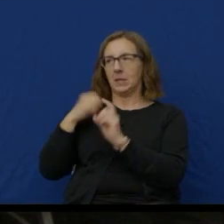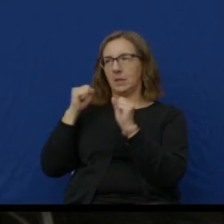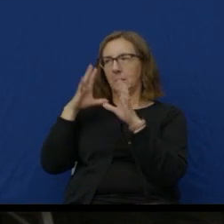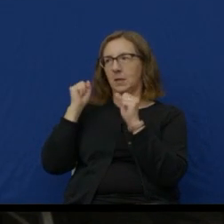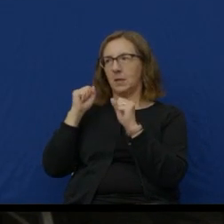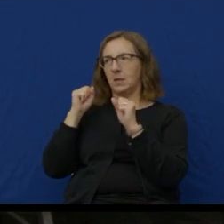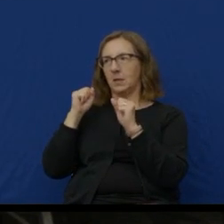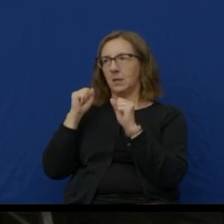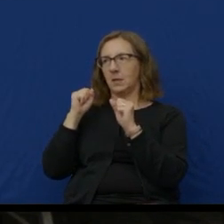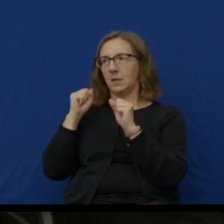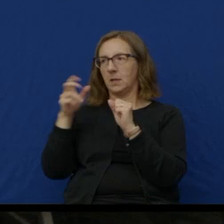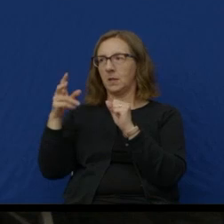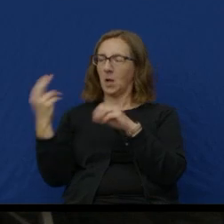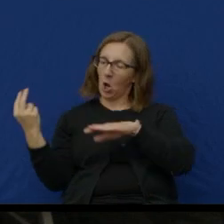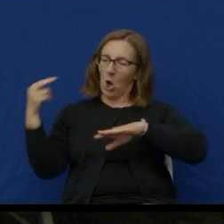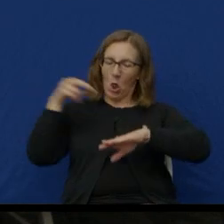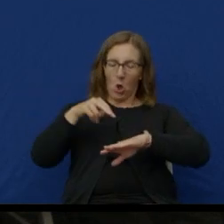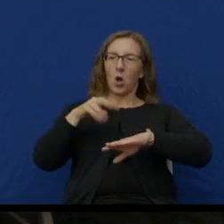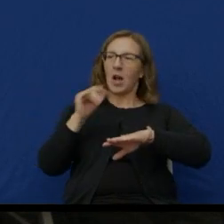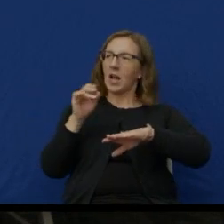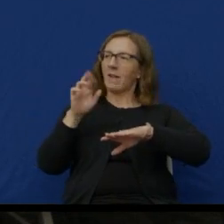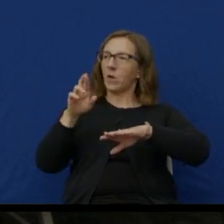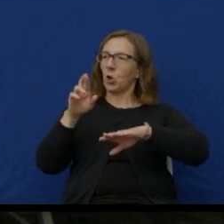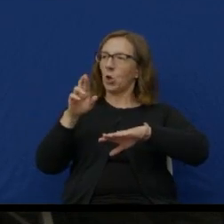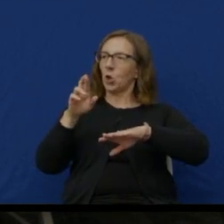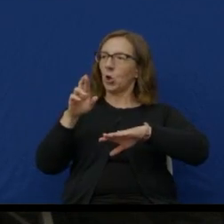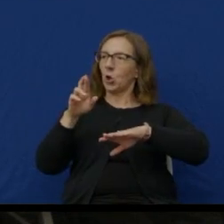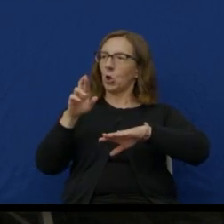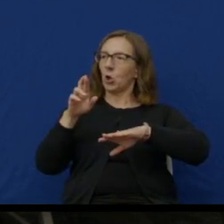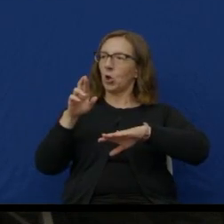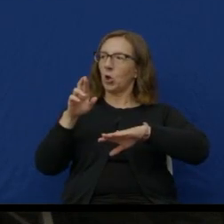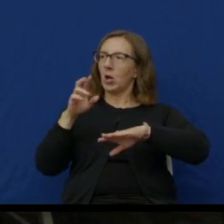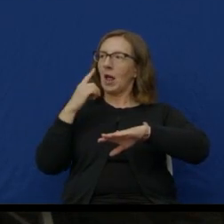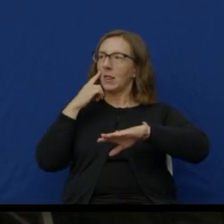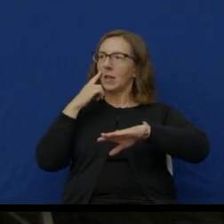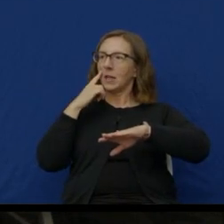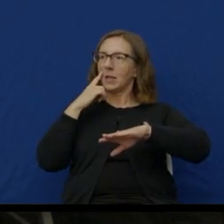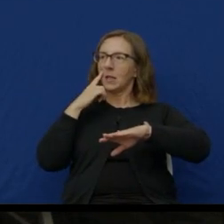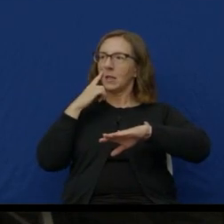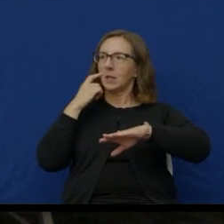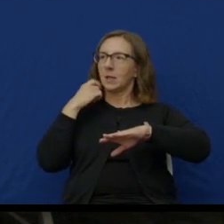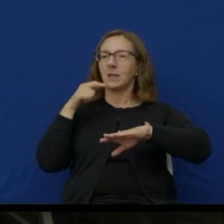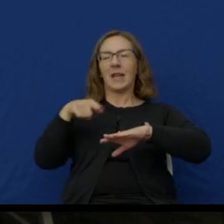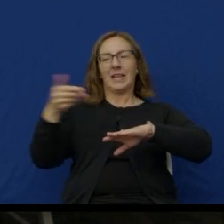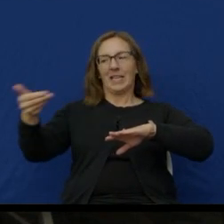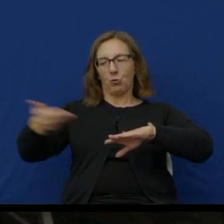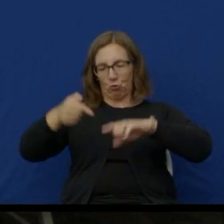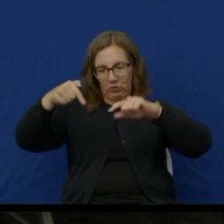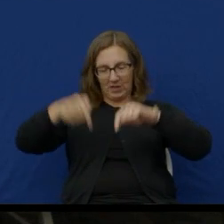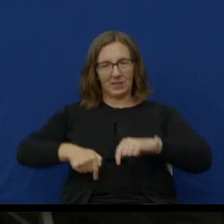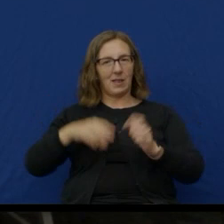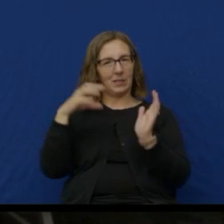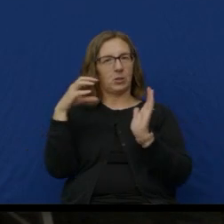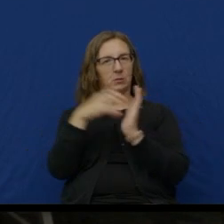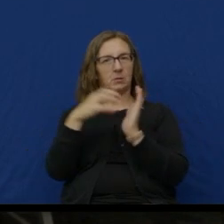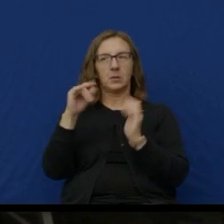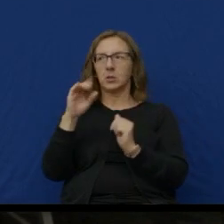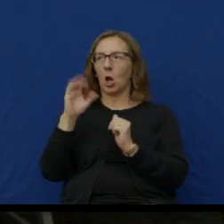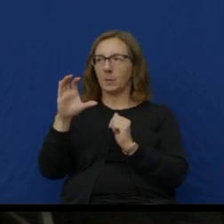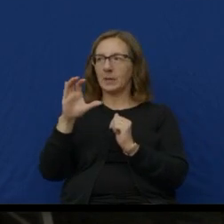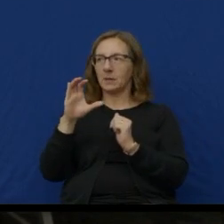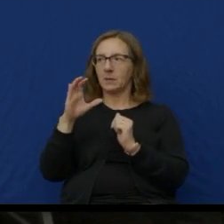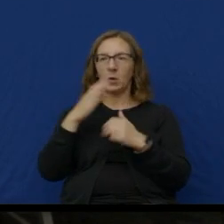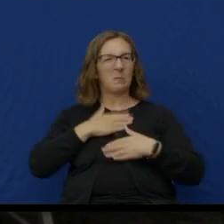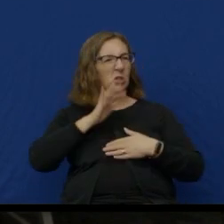cover. I think maybe we need an introductory paragraph on the second page that introduces the document. So I appreciate